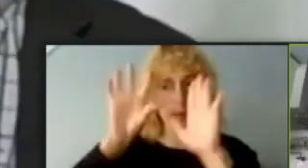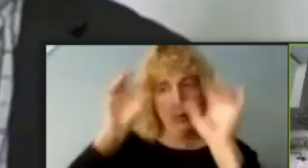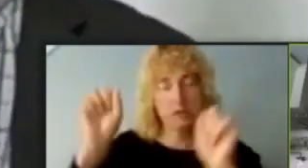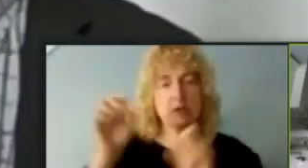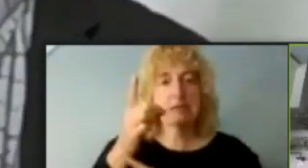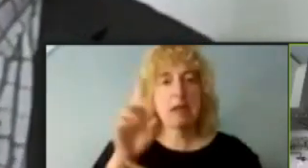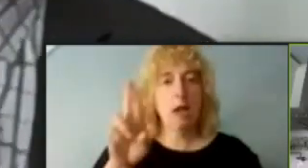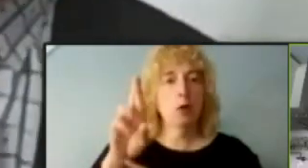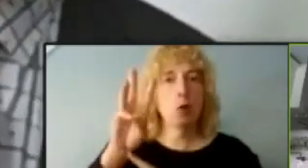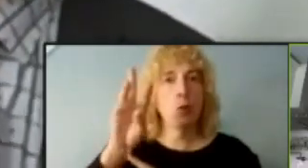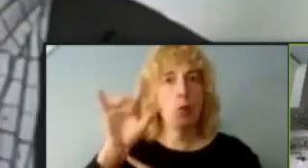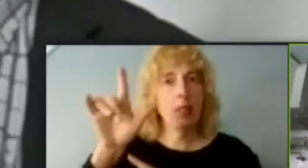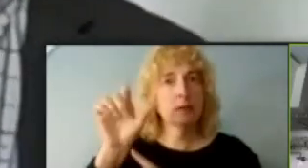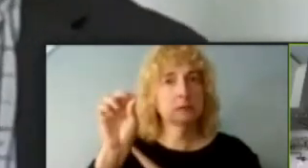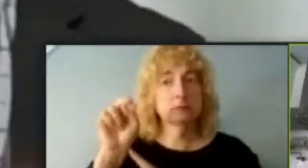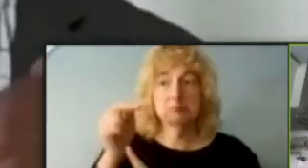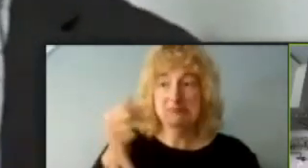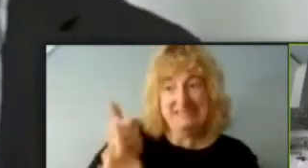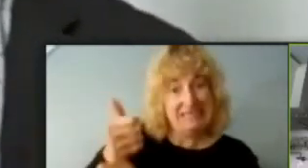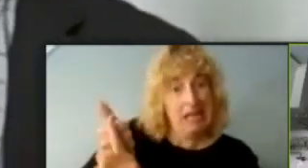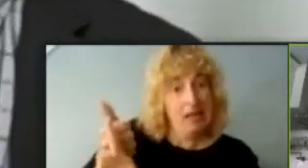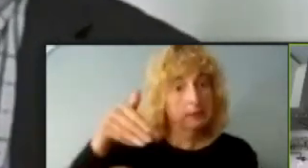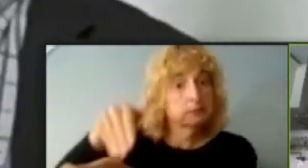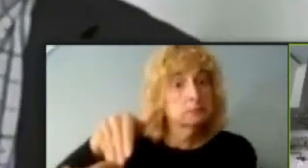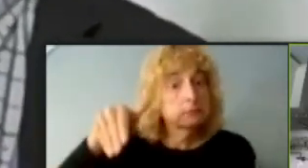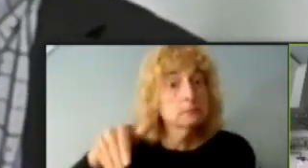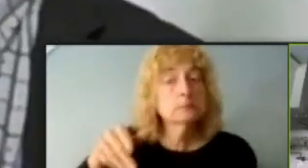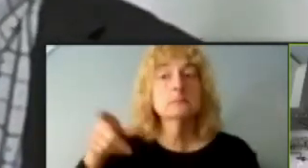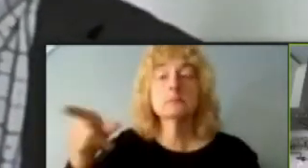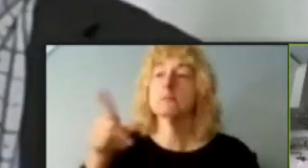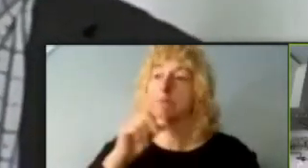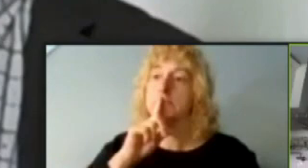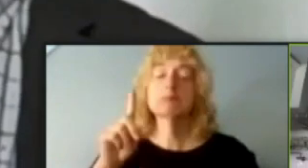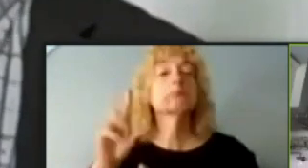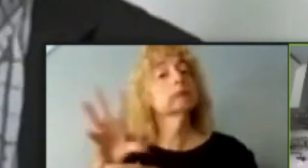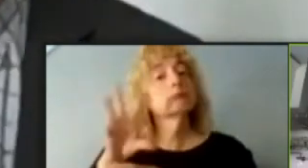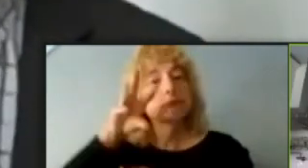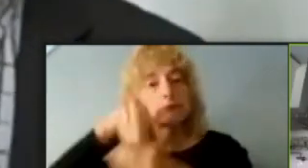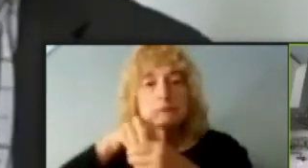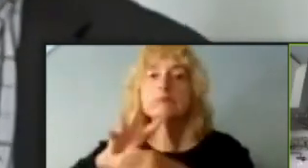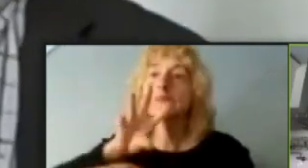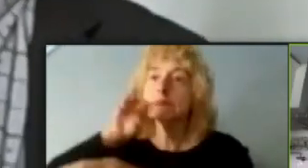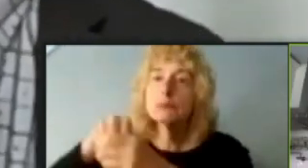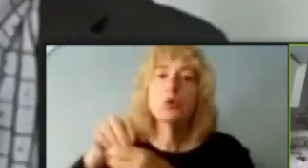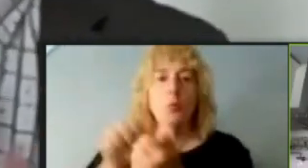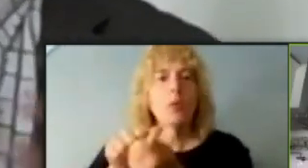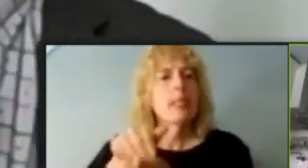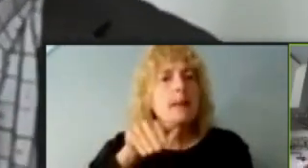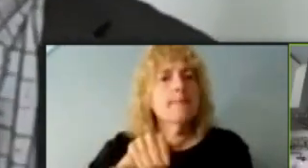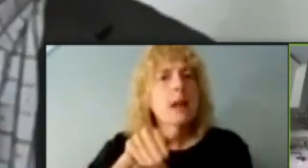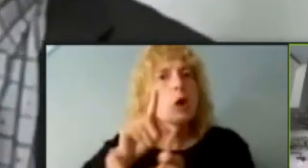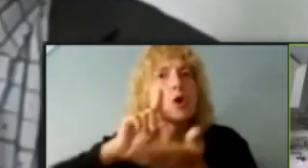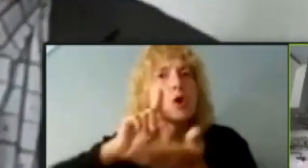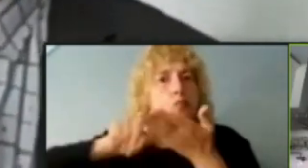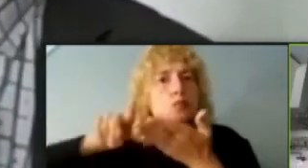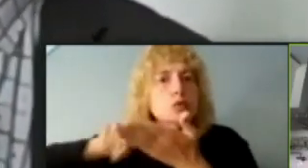himself, being a physician, has participated in medical research specifically designed